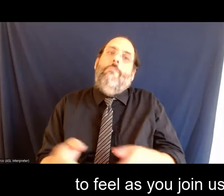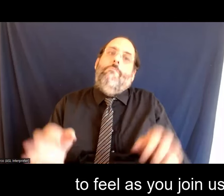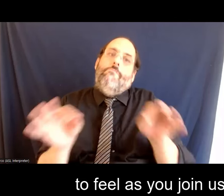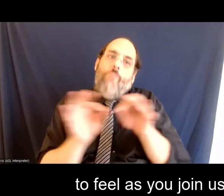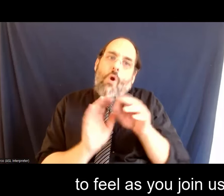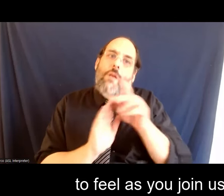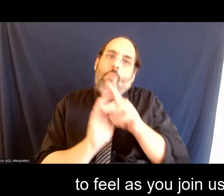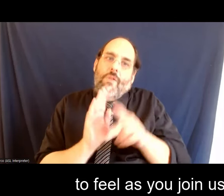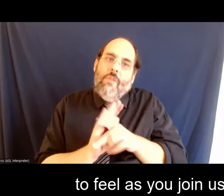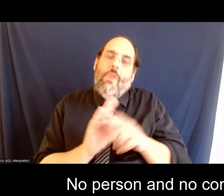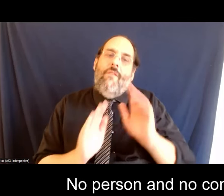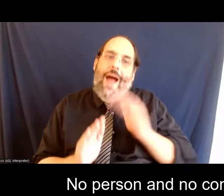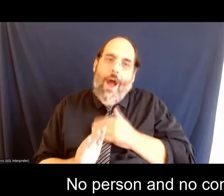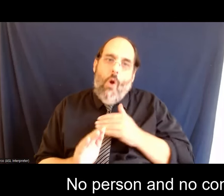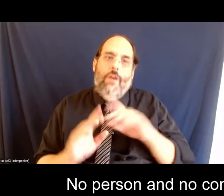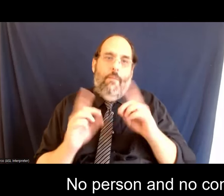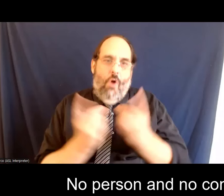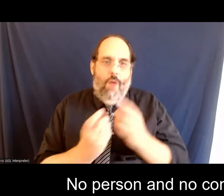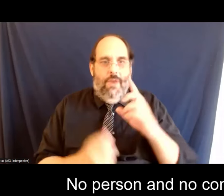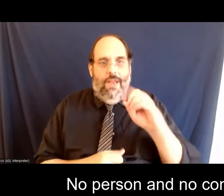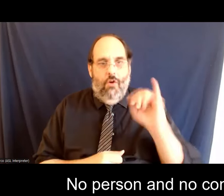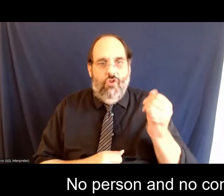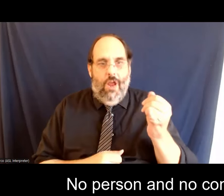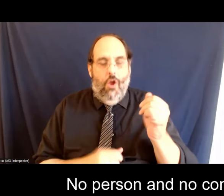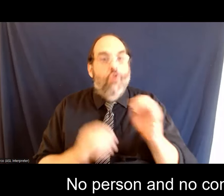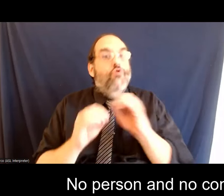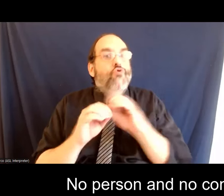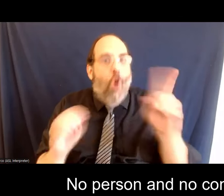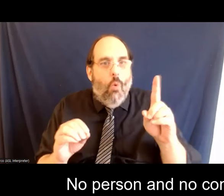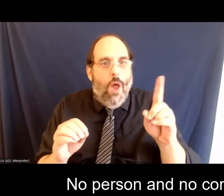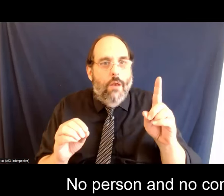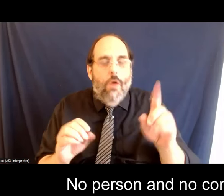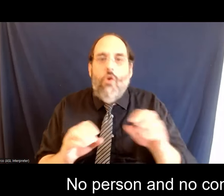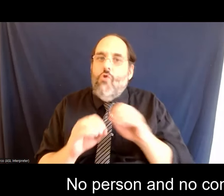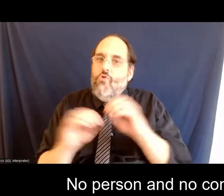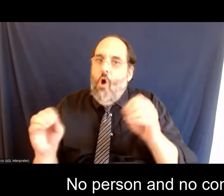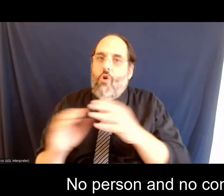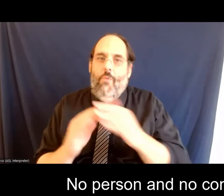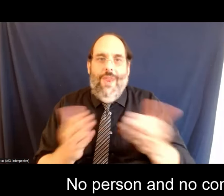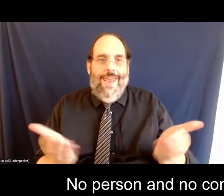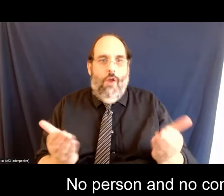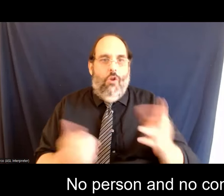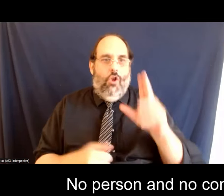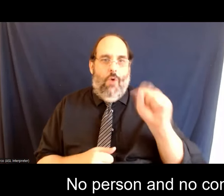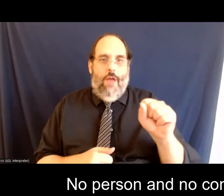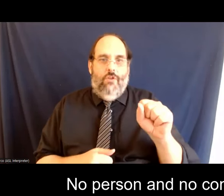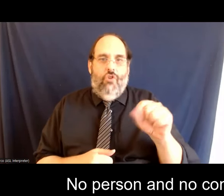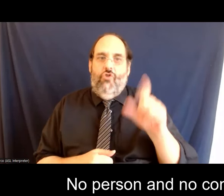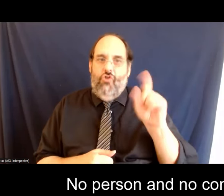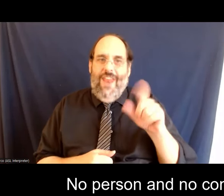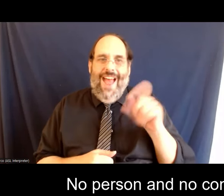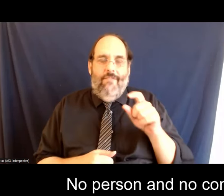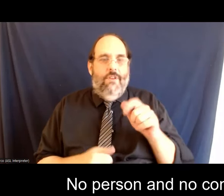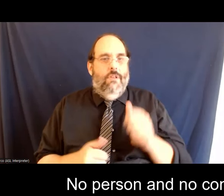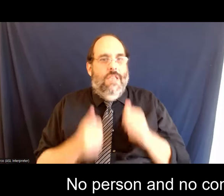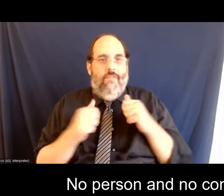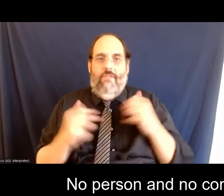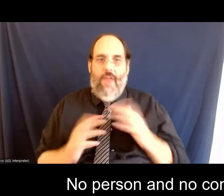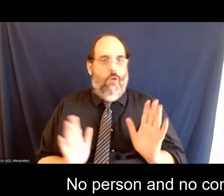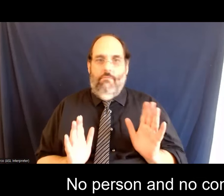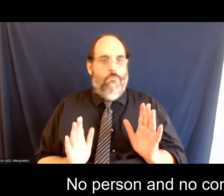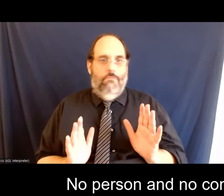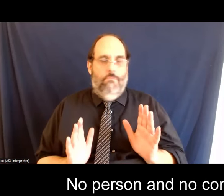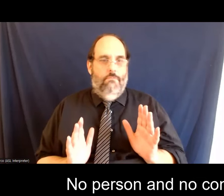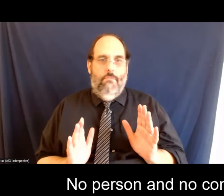this Justice Department. No person and no community in this country should have to live in fear